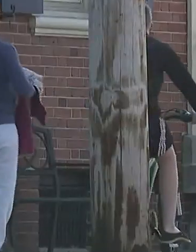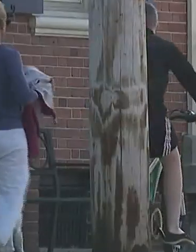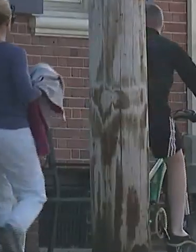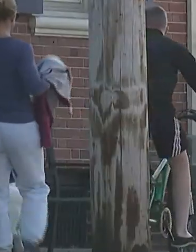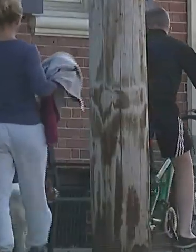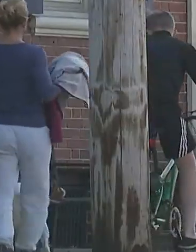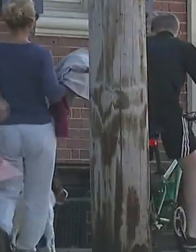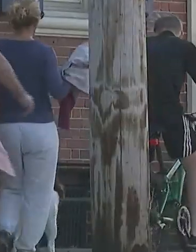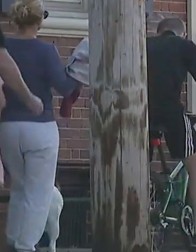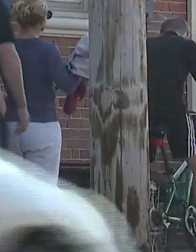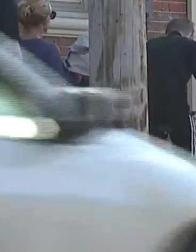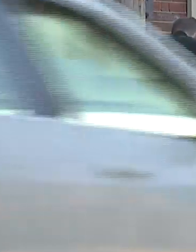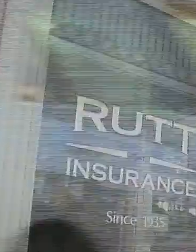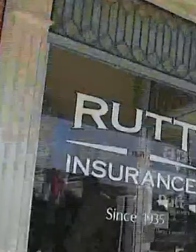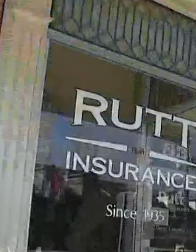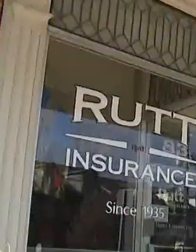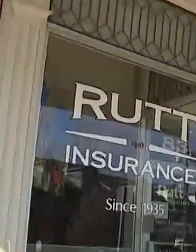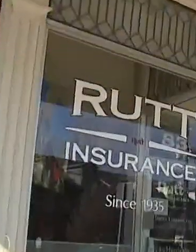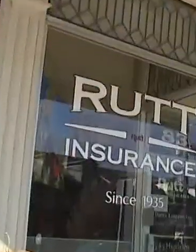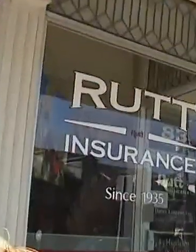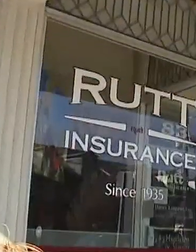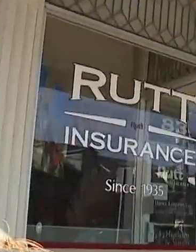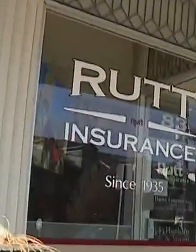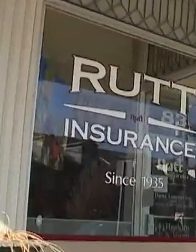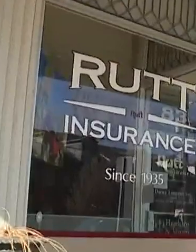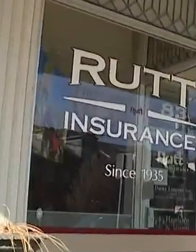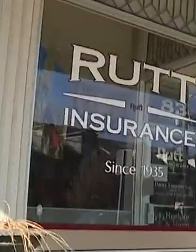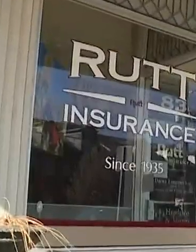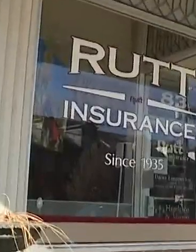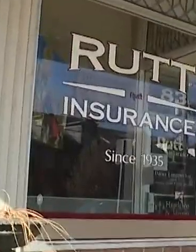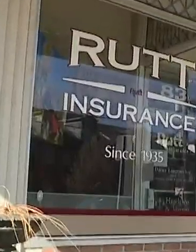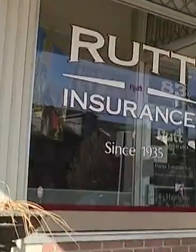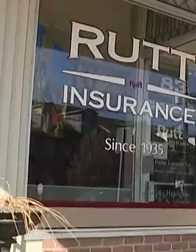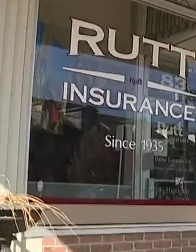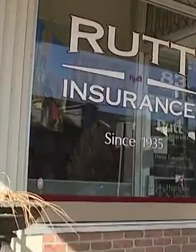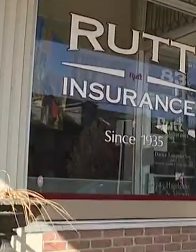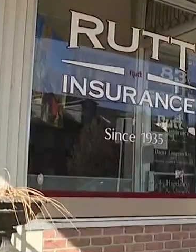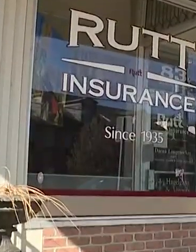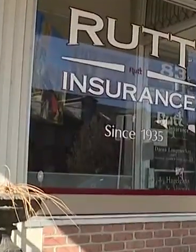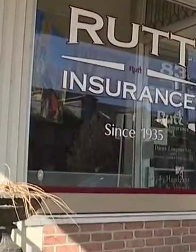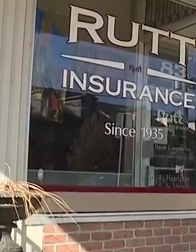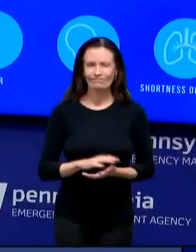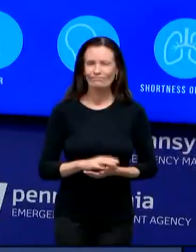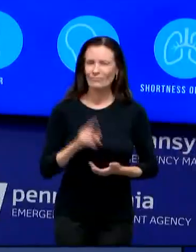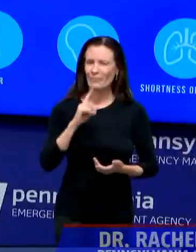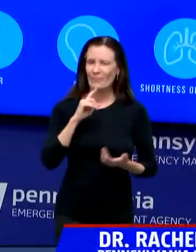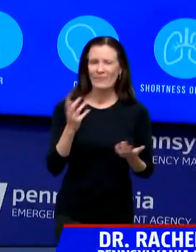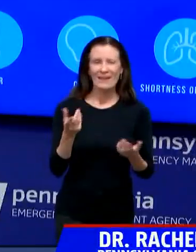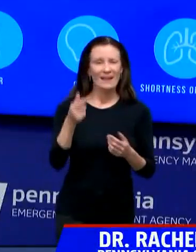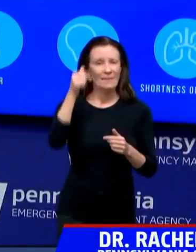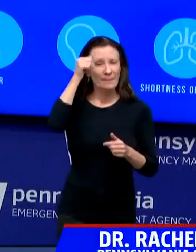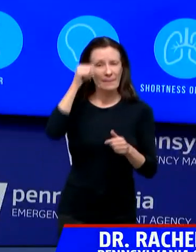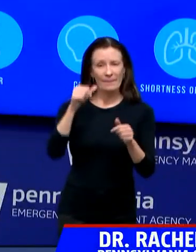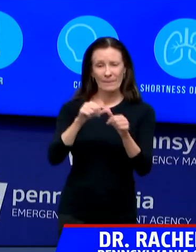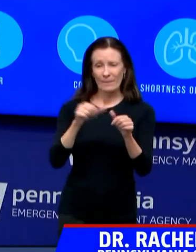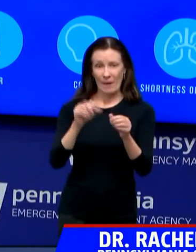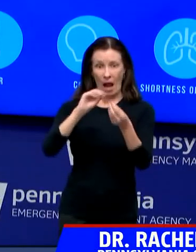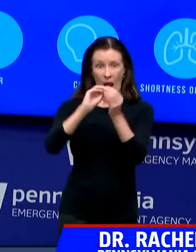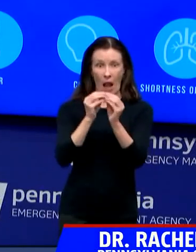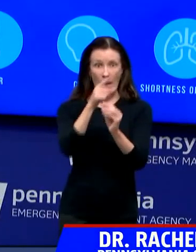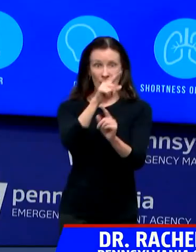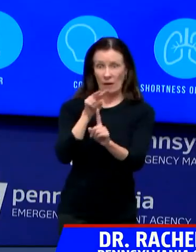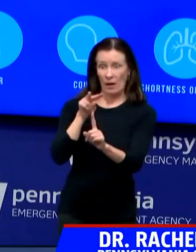interact as little as possible, businesses must stay shut for now. We need to see a sustained plateau and then decrease